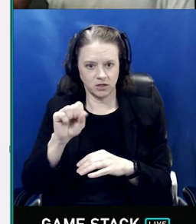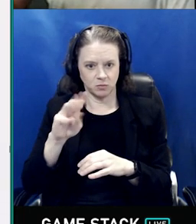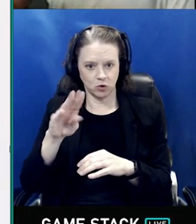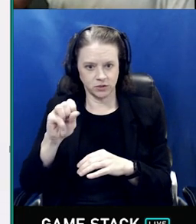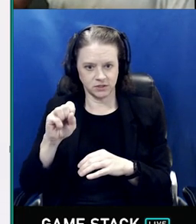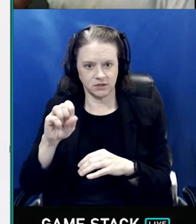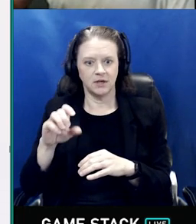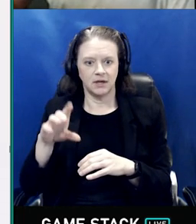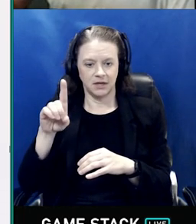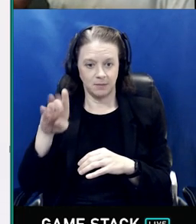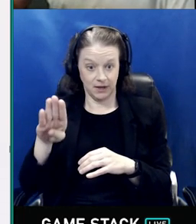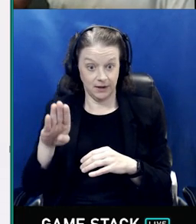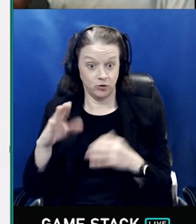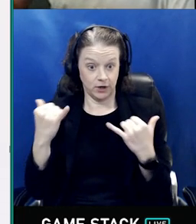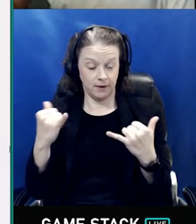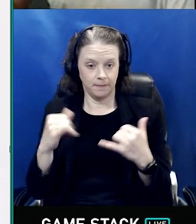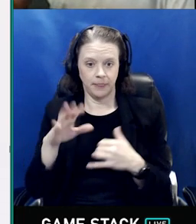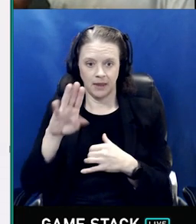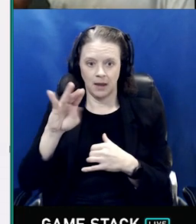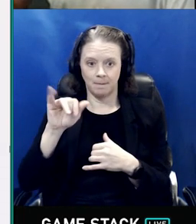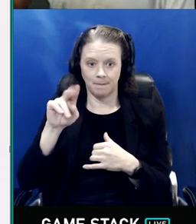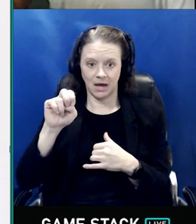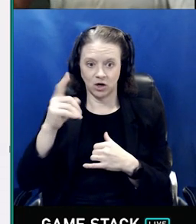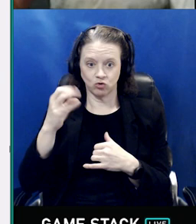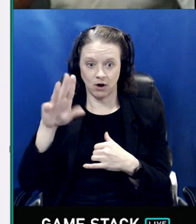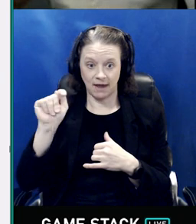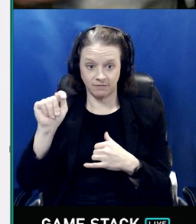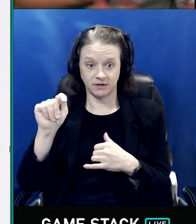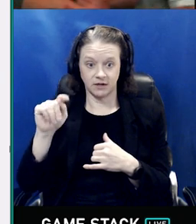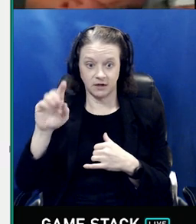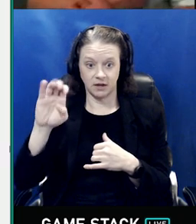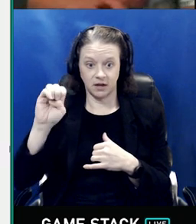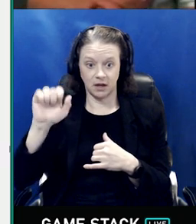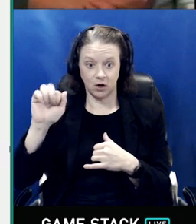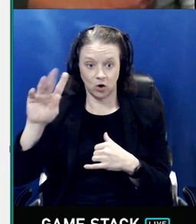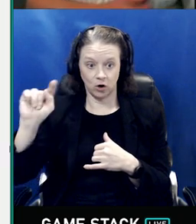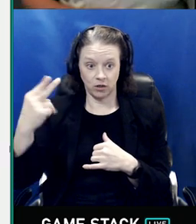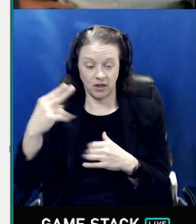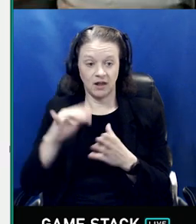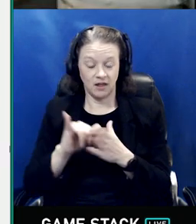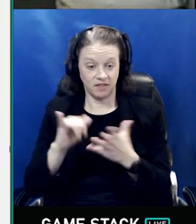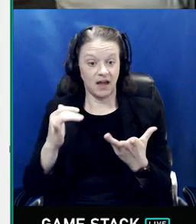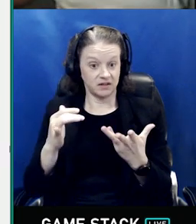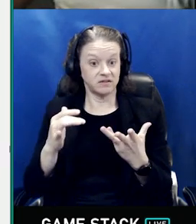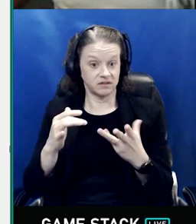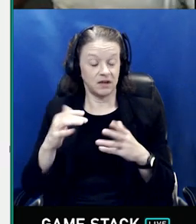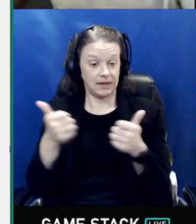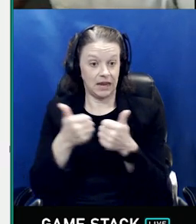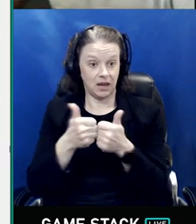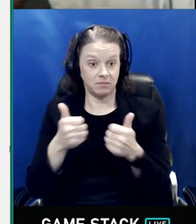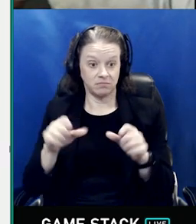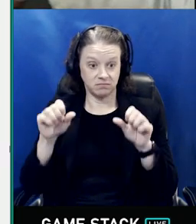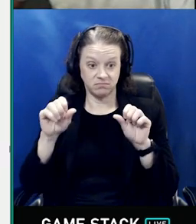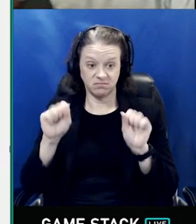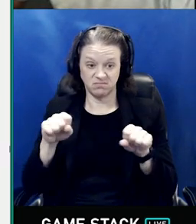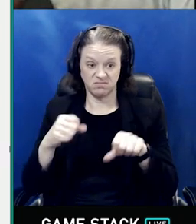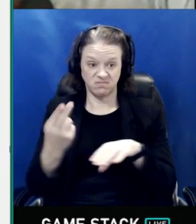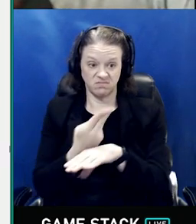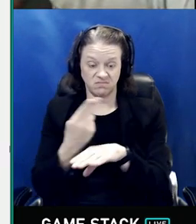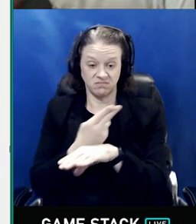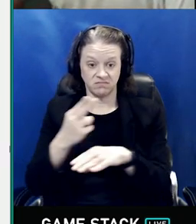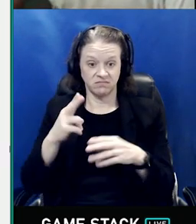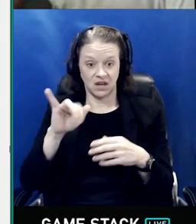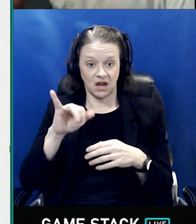Minecraft Earth is a game played on AR-capable iOS and Android devices, and its users can share experiences while